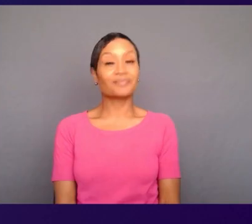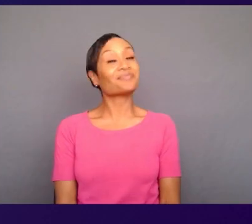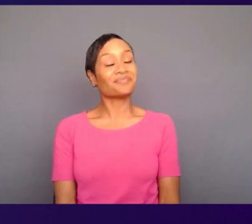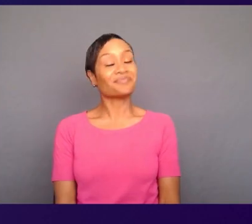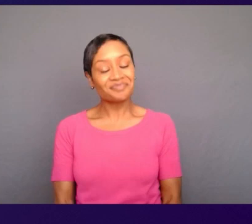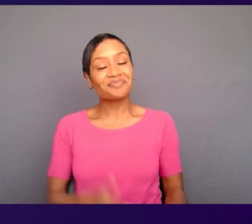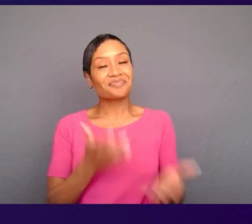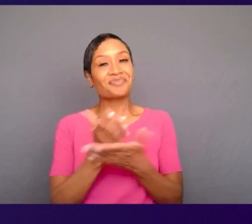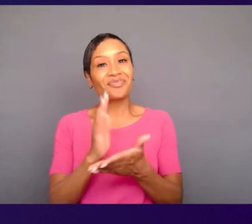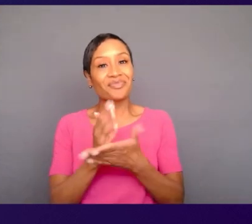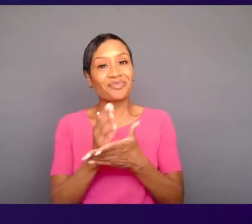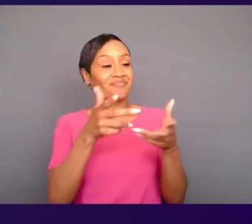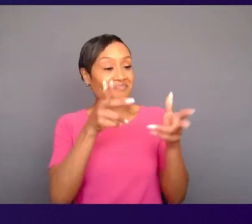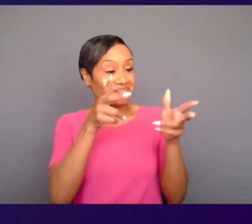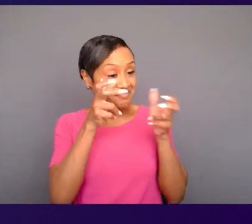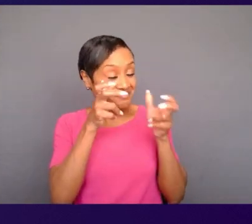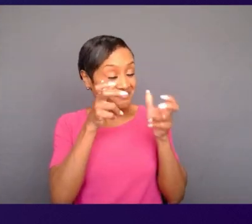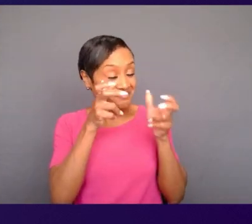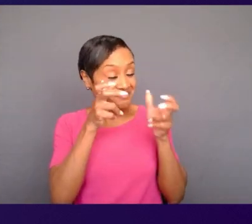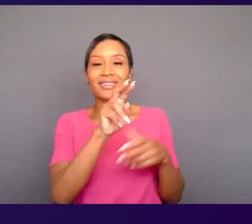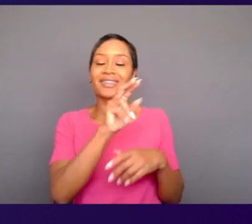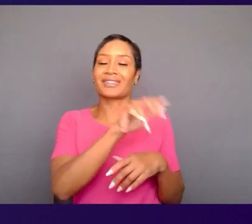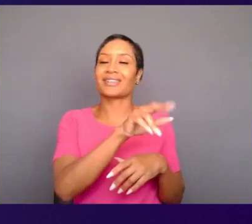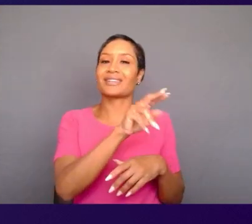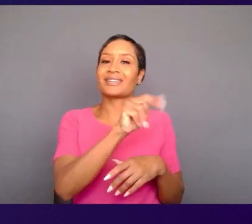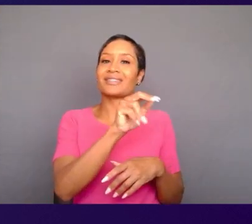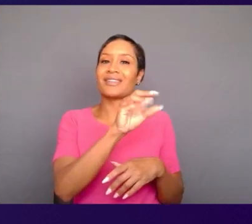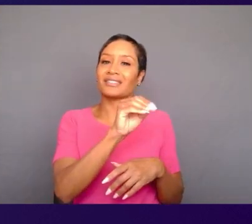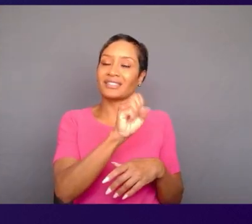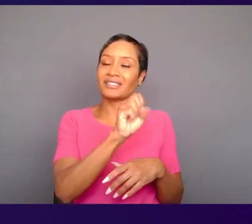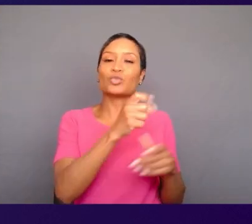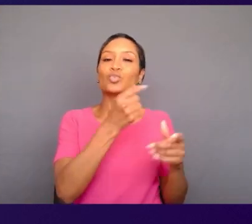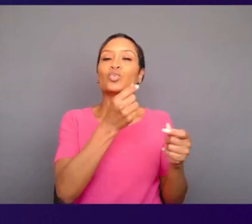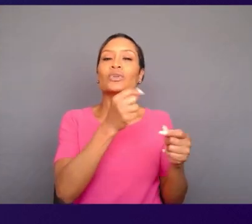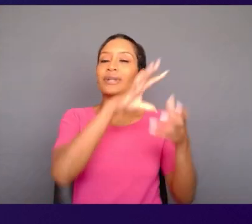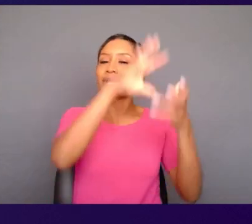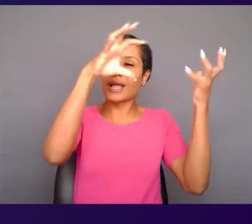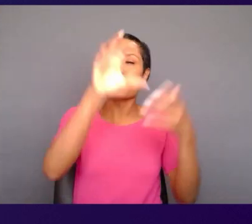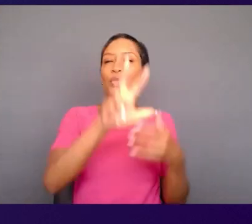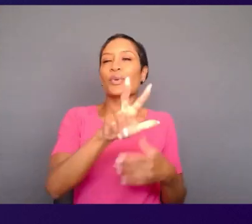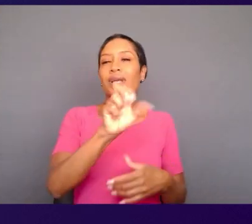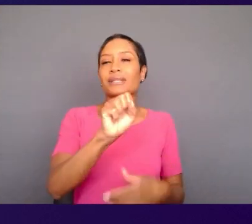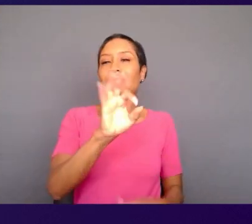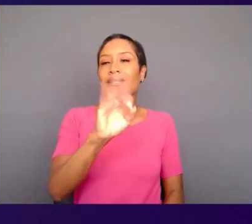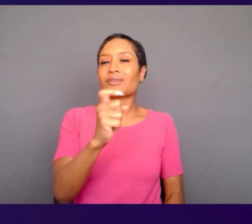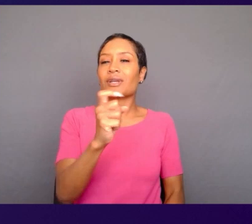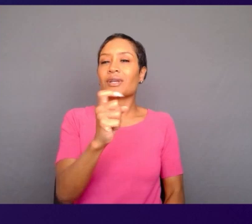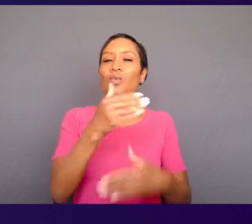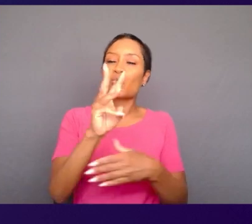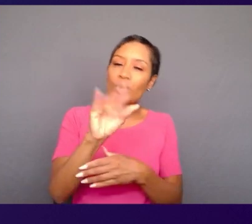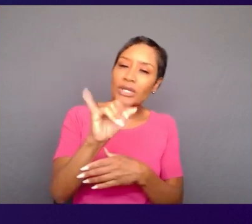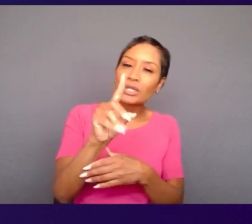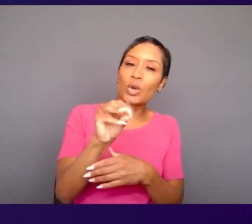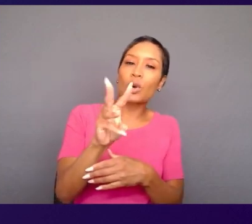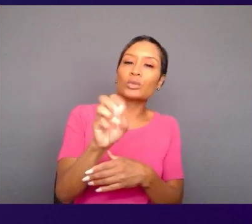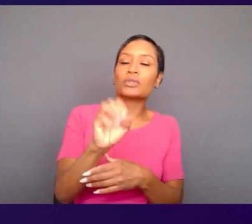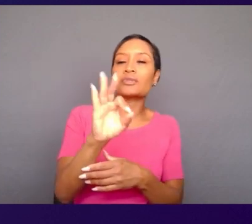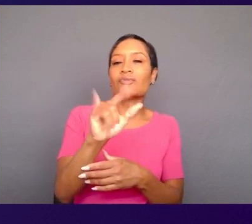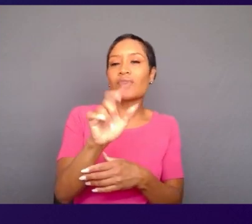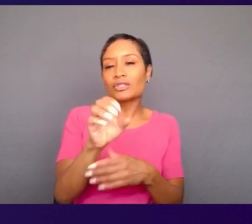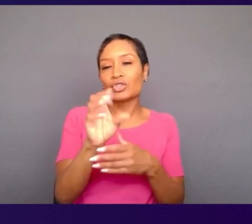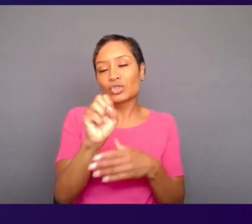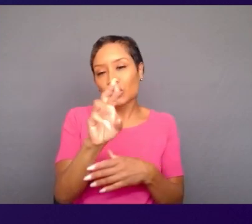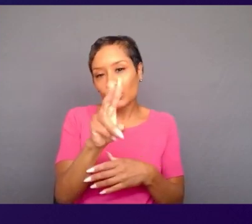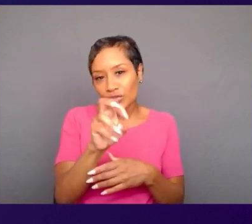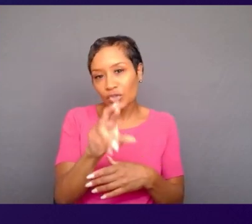right. Now that we just heard about our NAS file systems that you could do in the cloud with our 3FSX Windows file server, OpenZFS, and NetApp ONTAP,